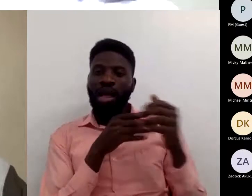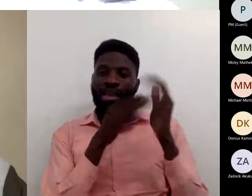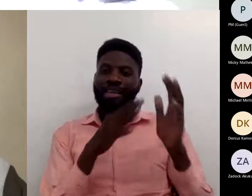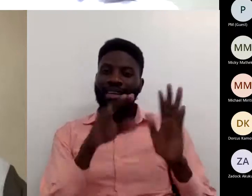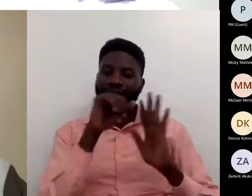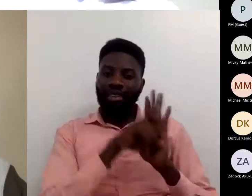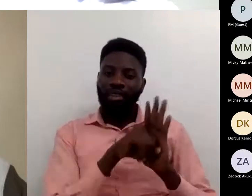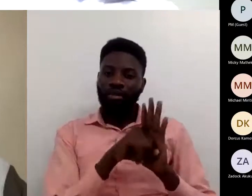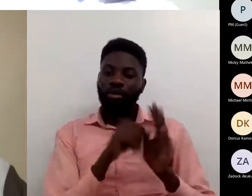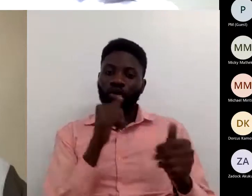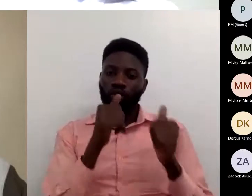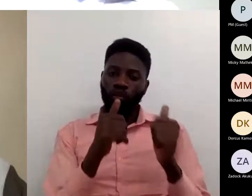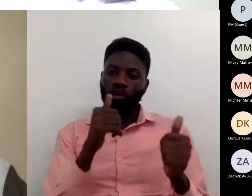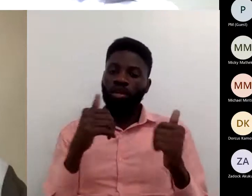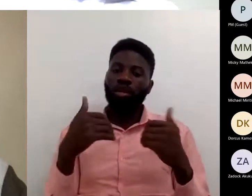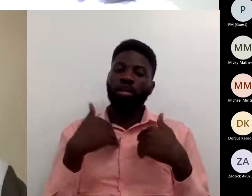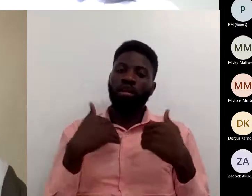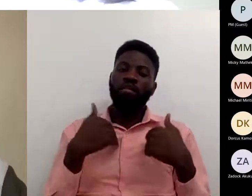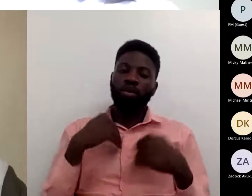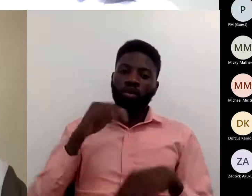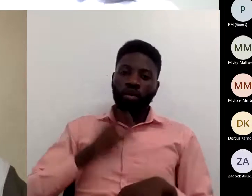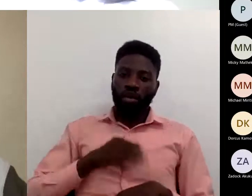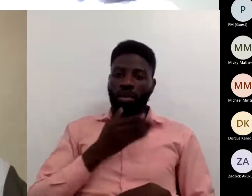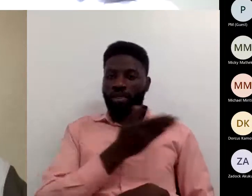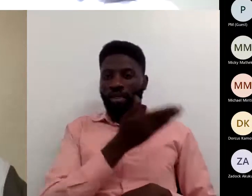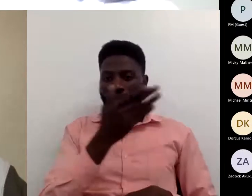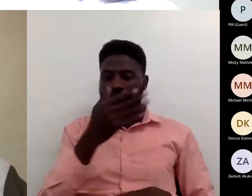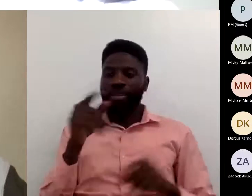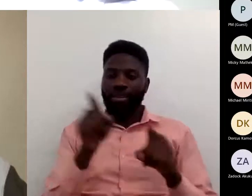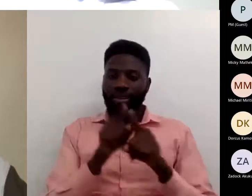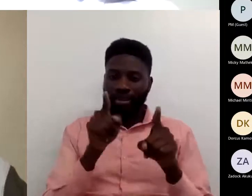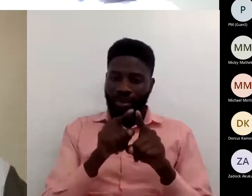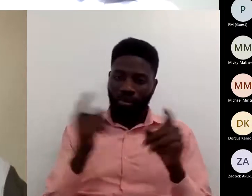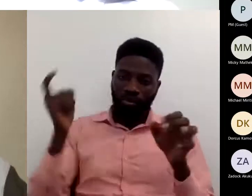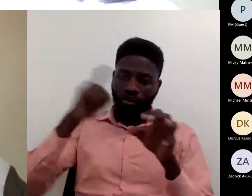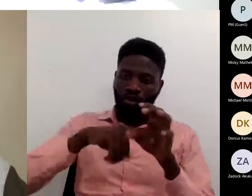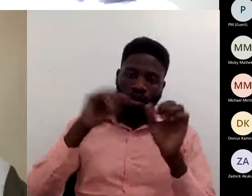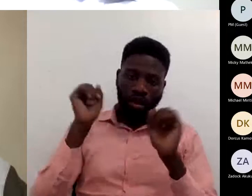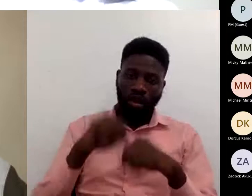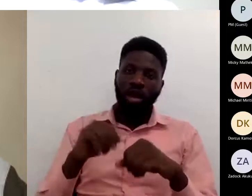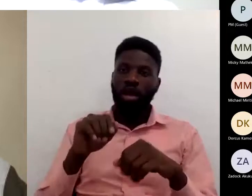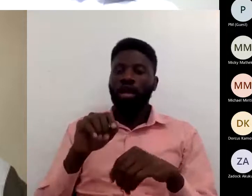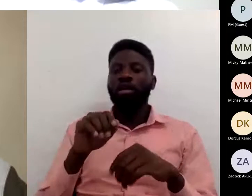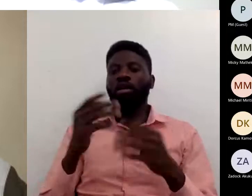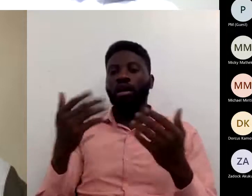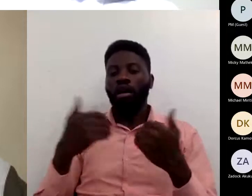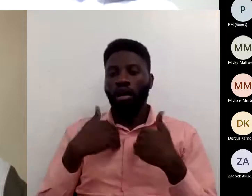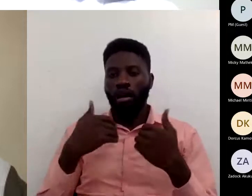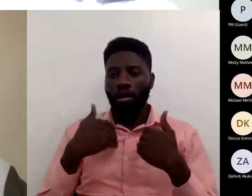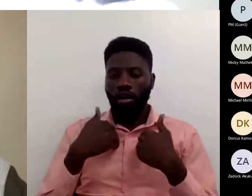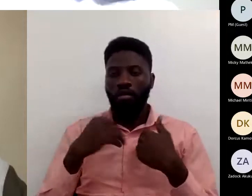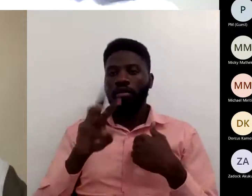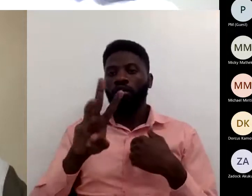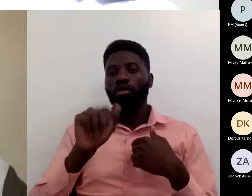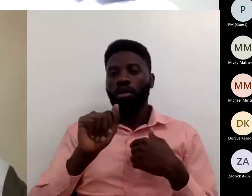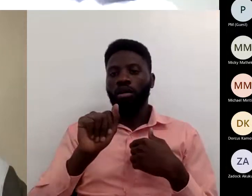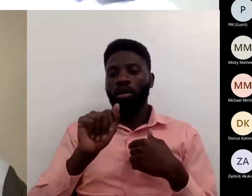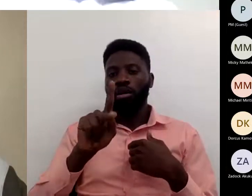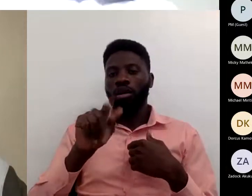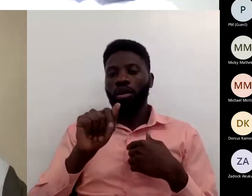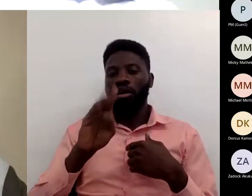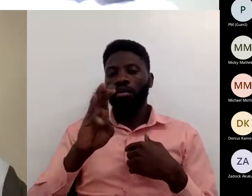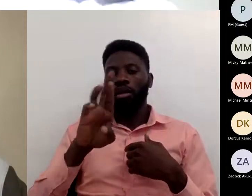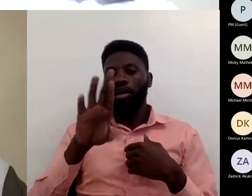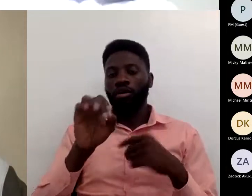has women, where women are big contributors. For example, we have Makabelo here, and I'll soon be calling on one of our other